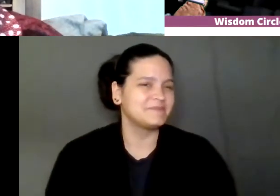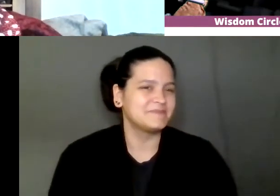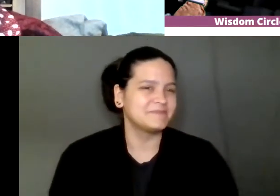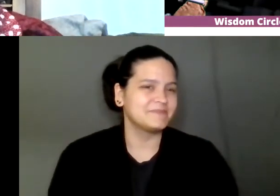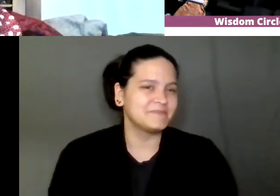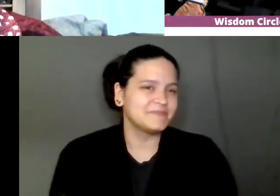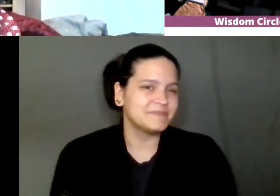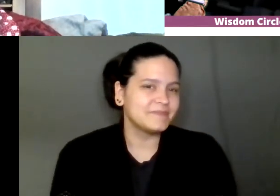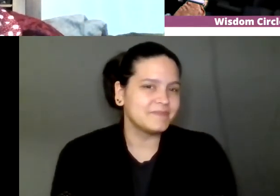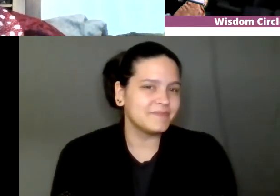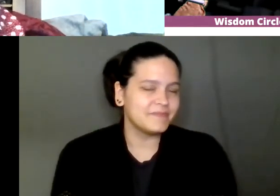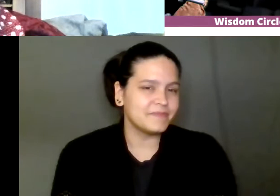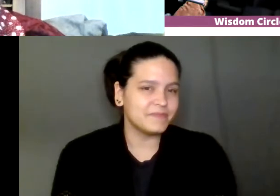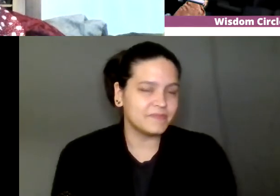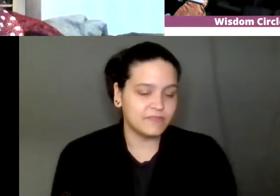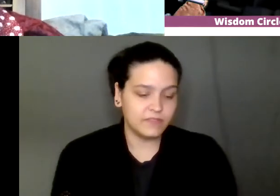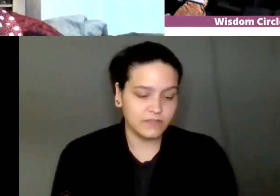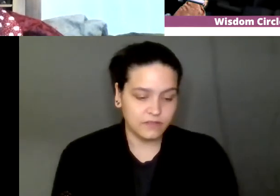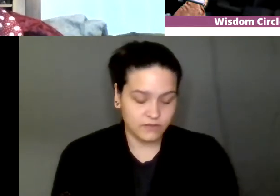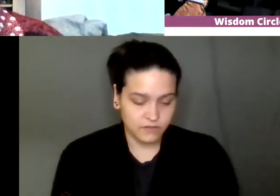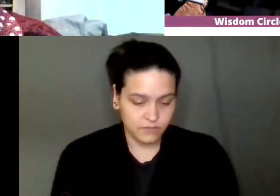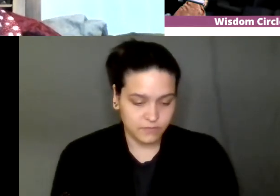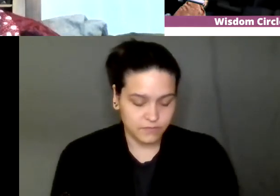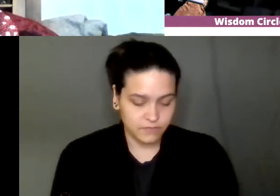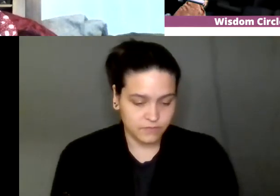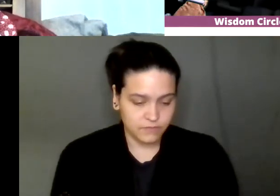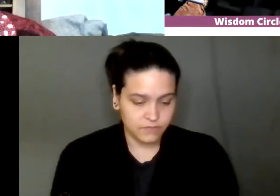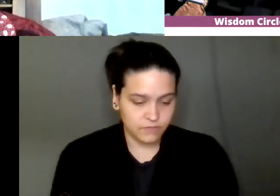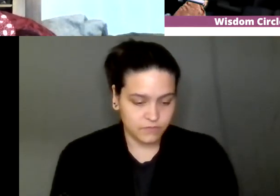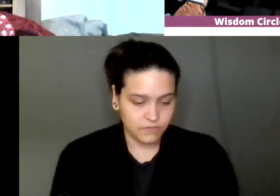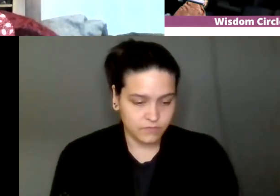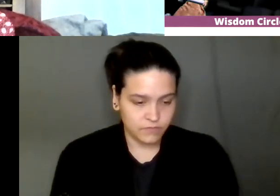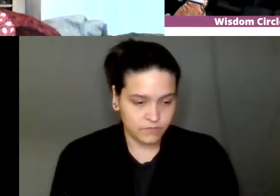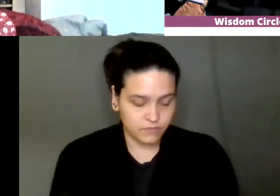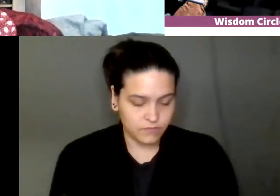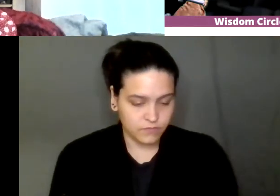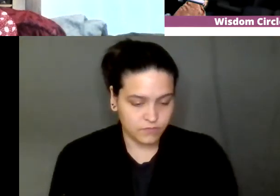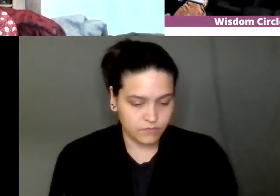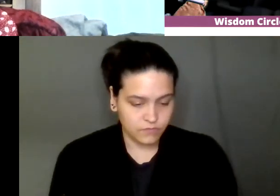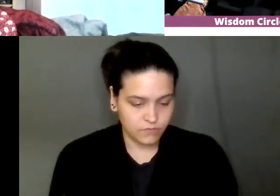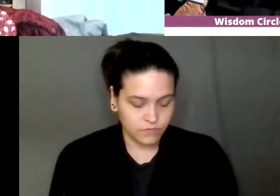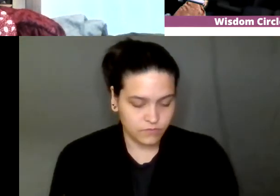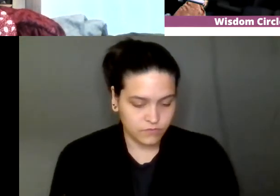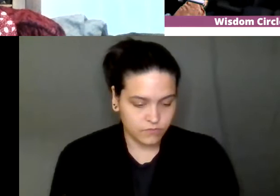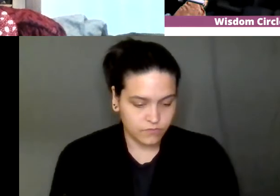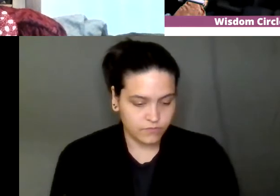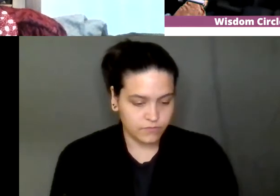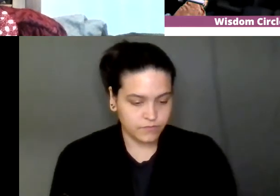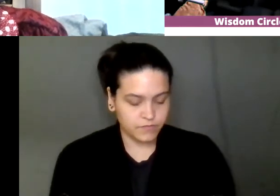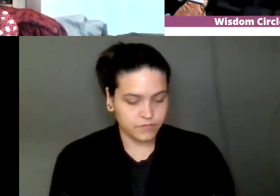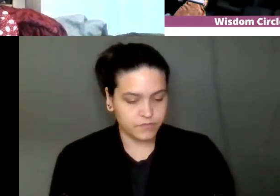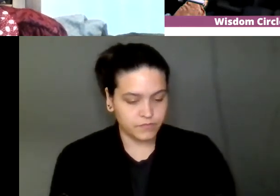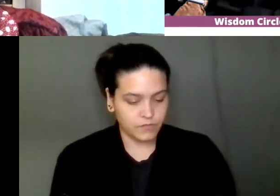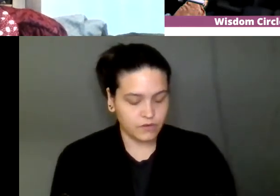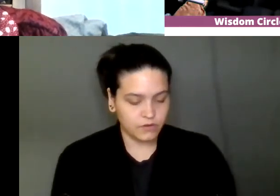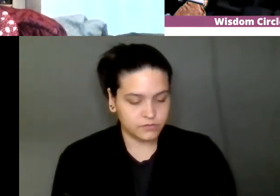and Achagwajana. Is a shadow south car, a late pinion, the shadow barano,